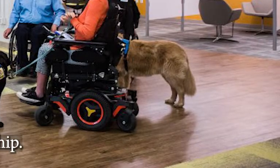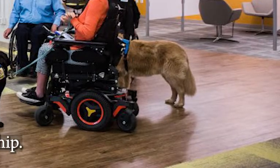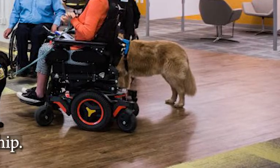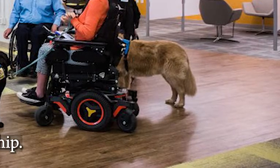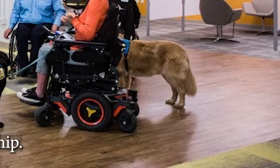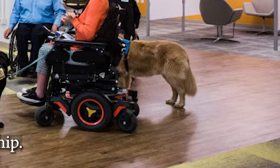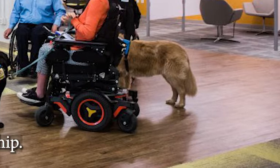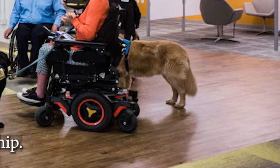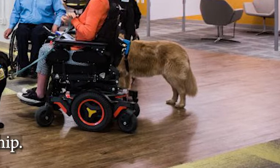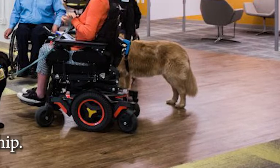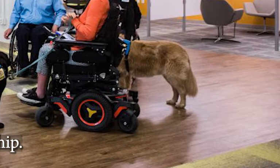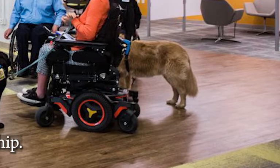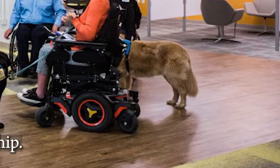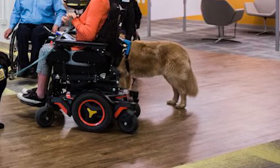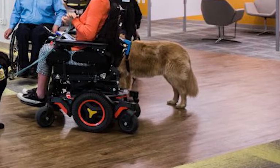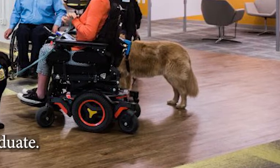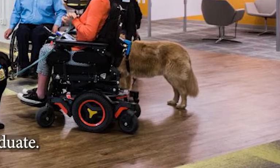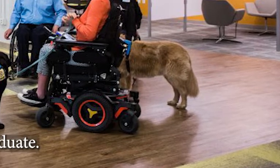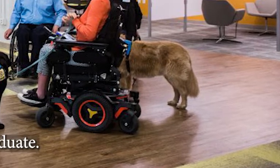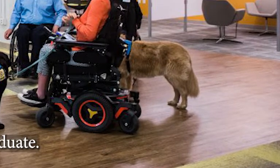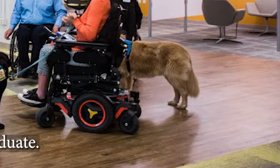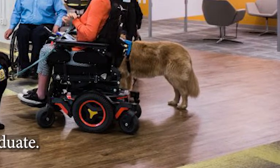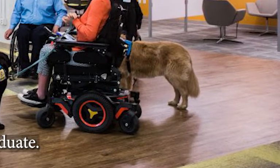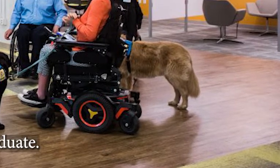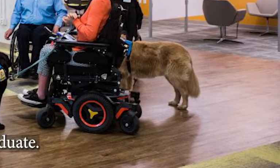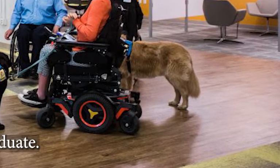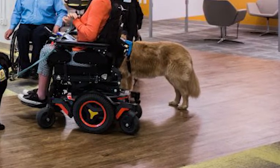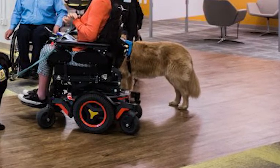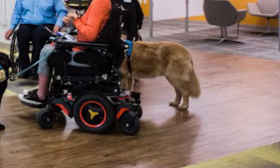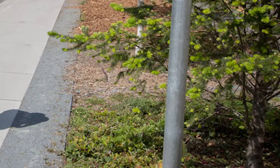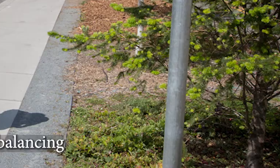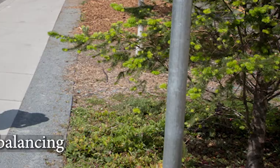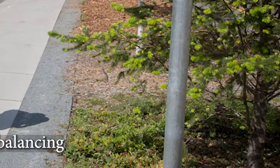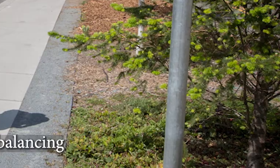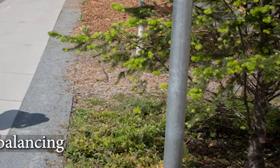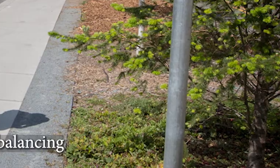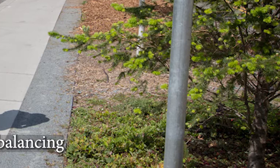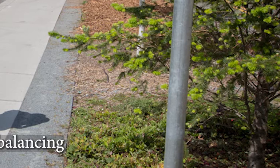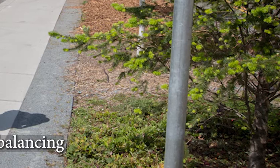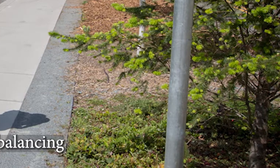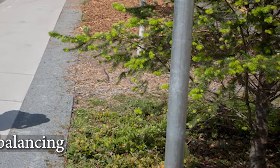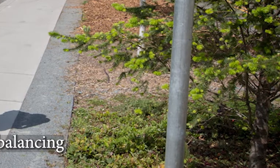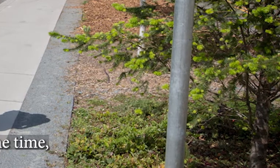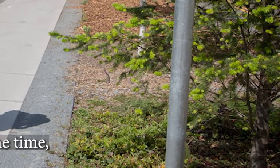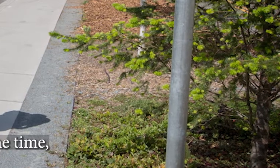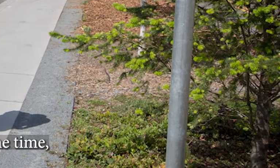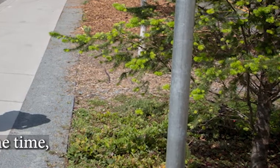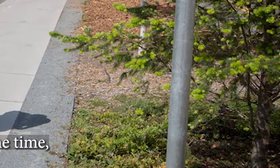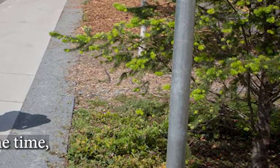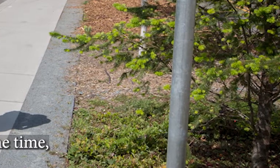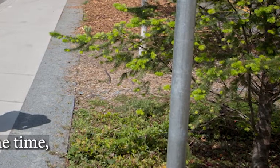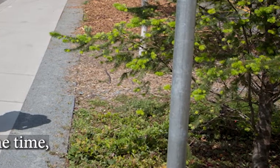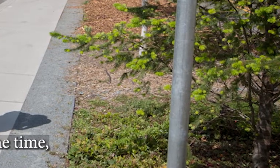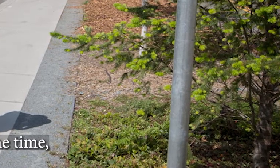public-private partnership. We're seeing students graduate. A lot of students are balancing work